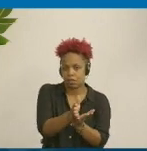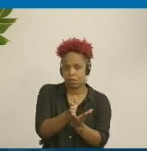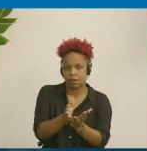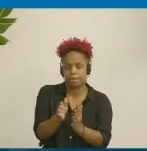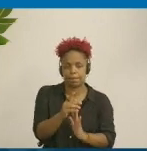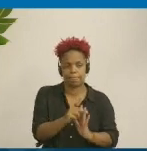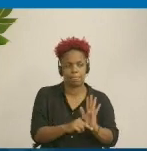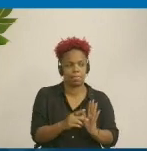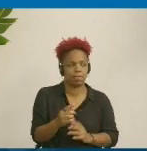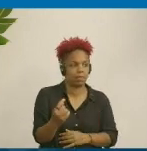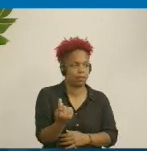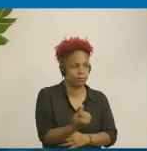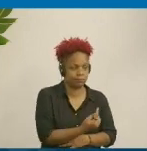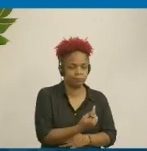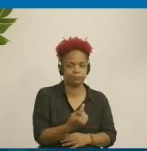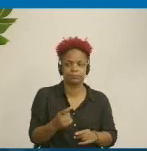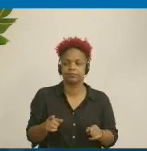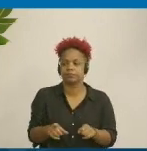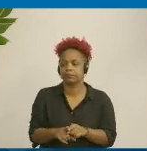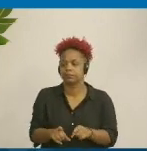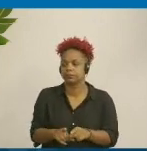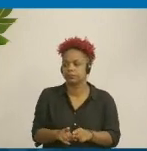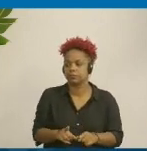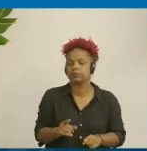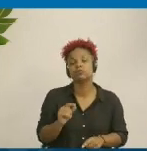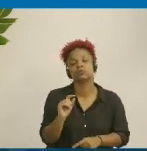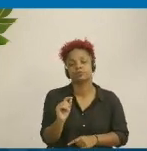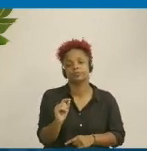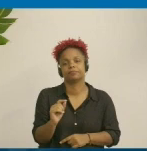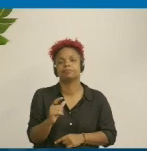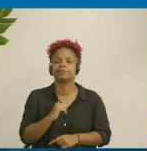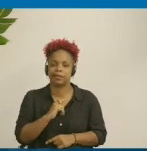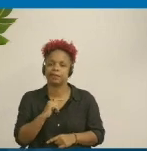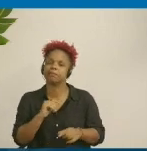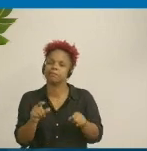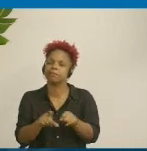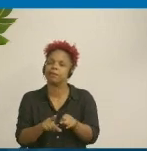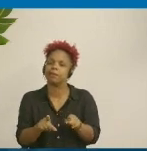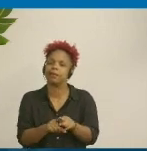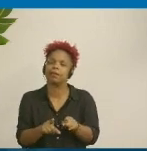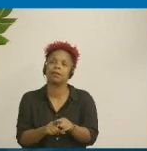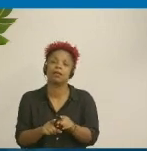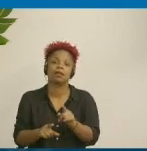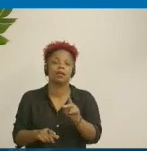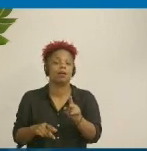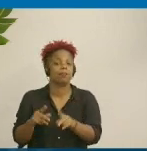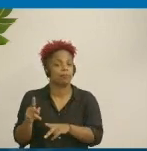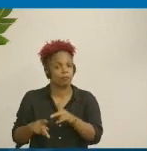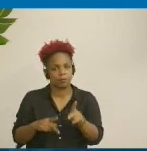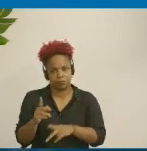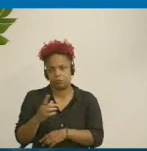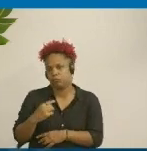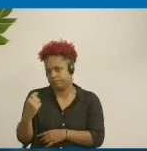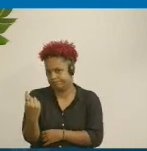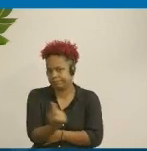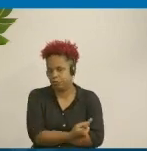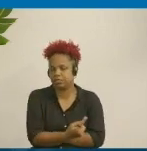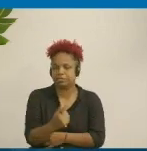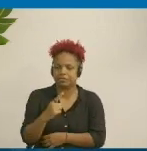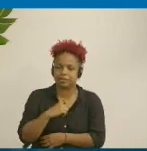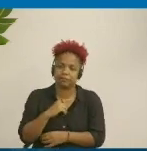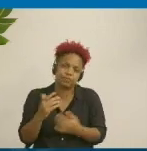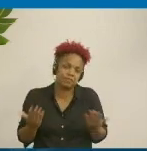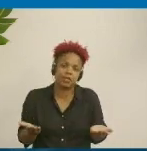We are creating a medical, agricultural, and educational digital solution called MyBox, which will use